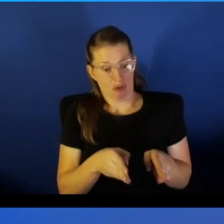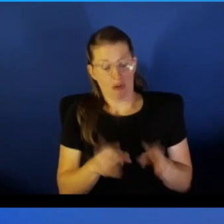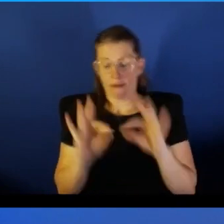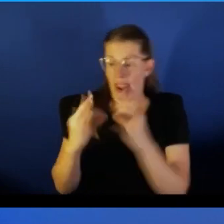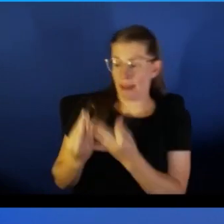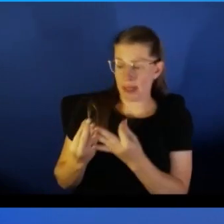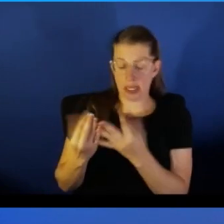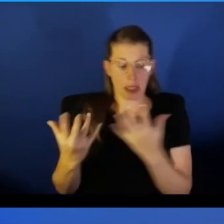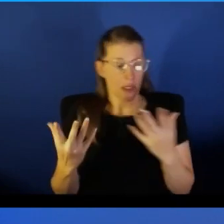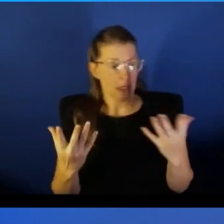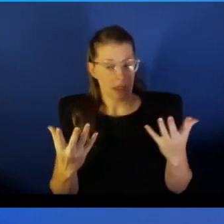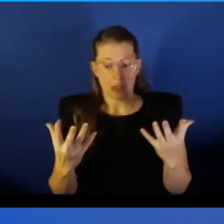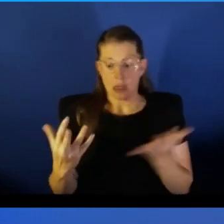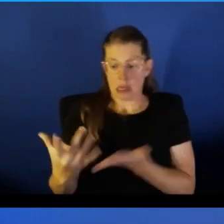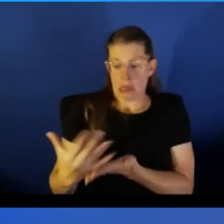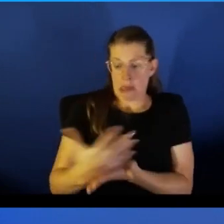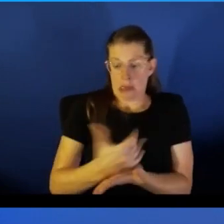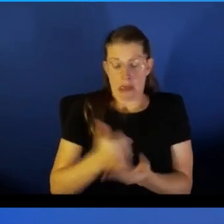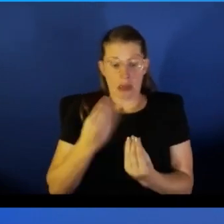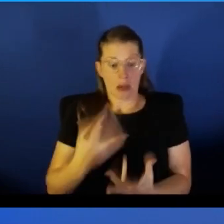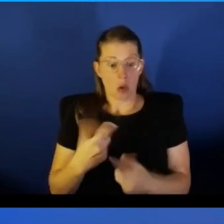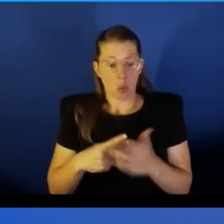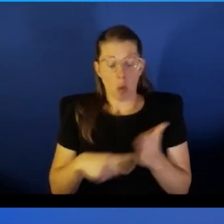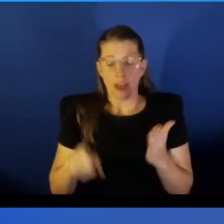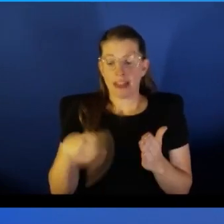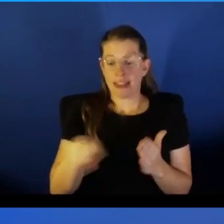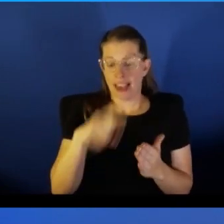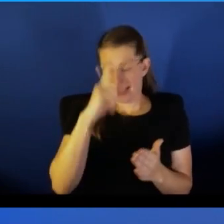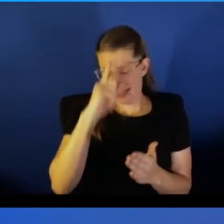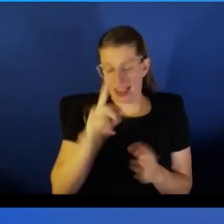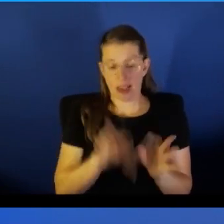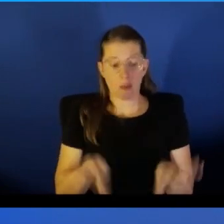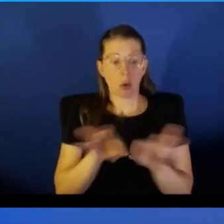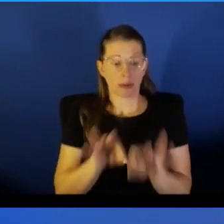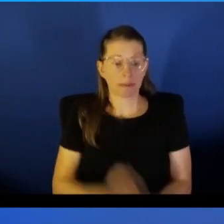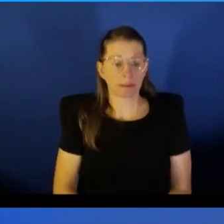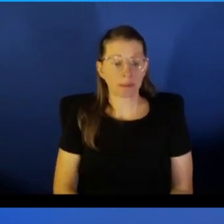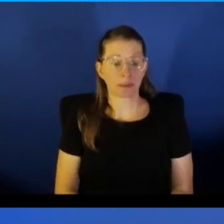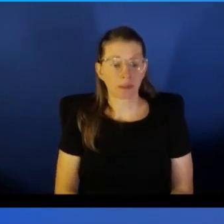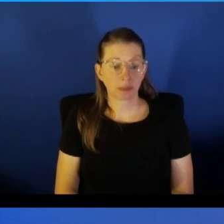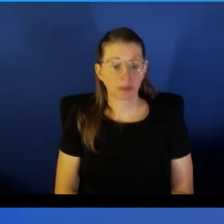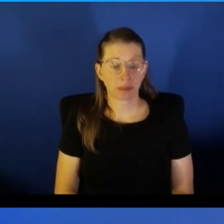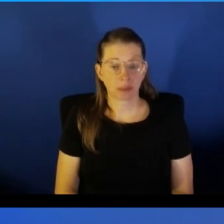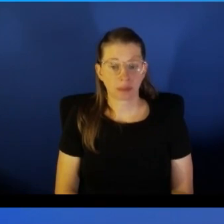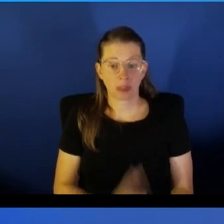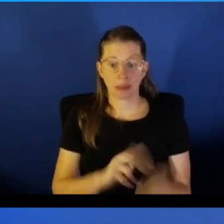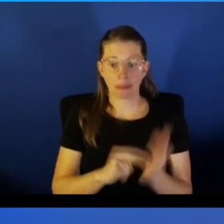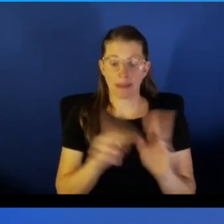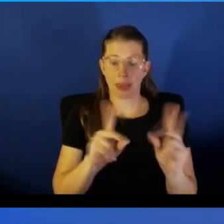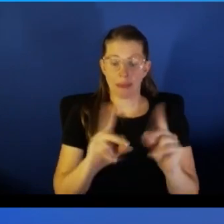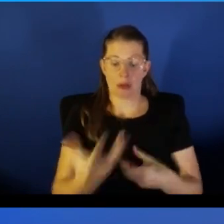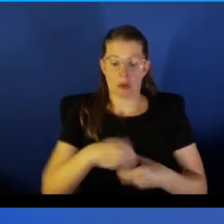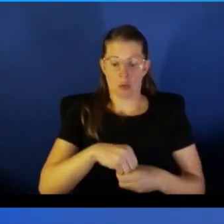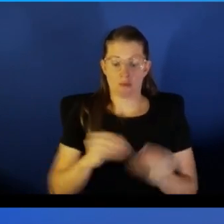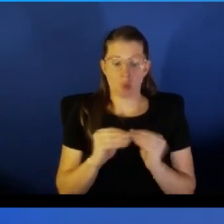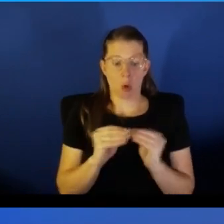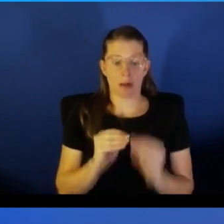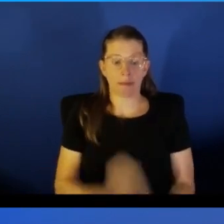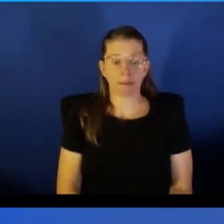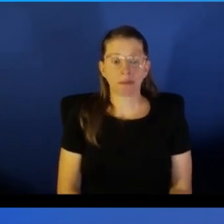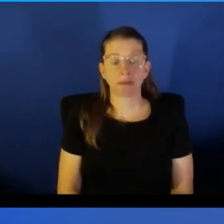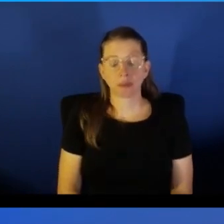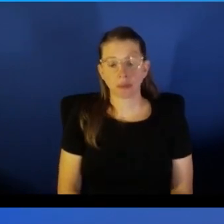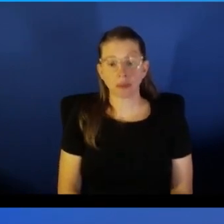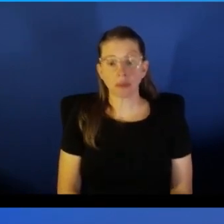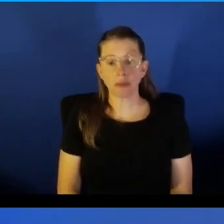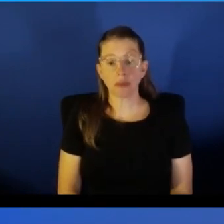what they think is important. Mm-hmm. And so that helps people be more inclusive as well. Some of the work that we do with our